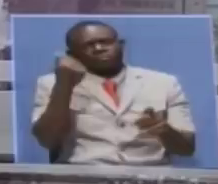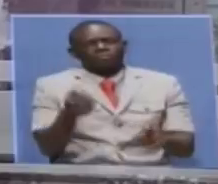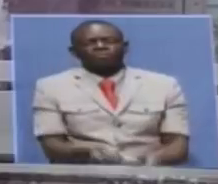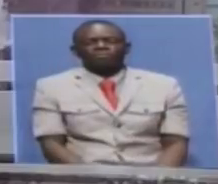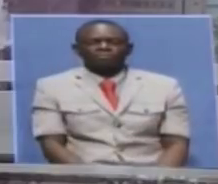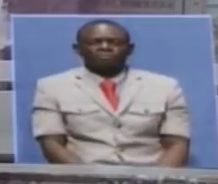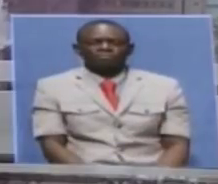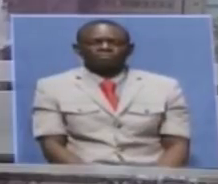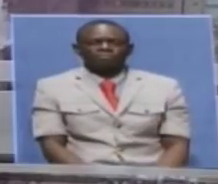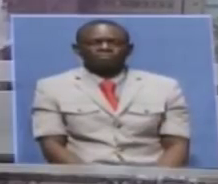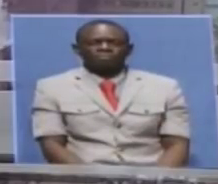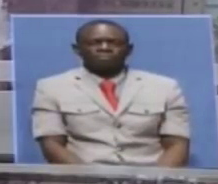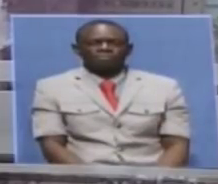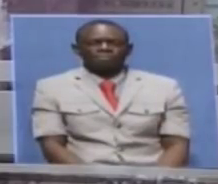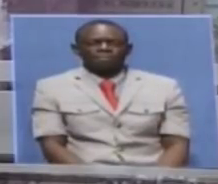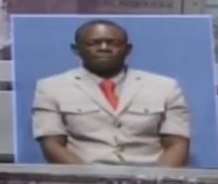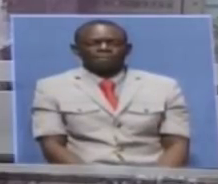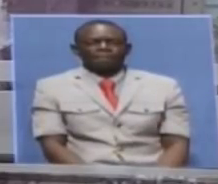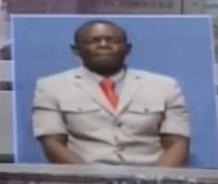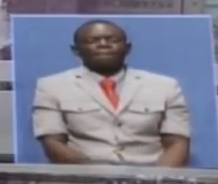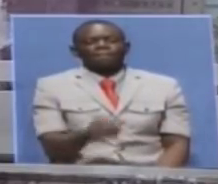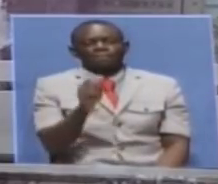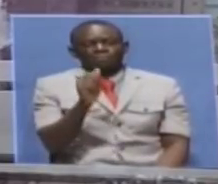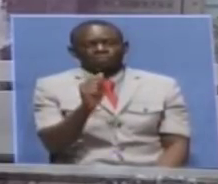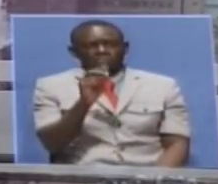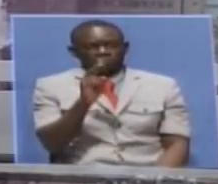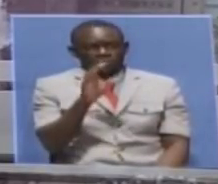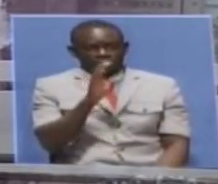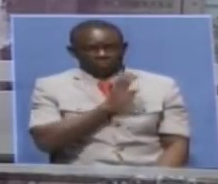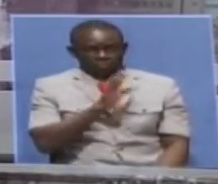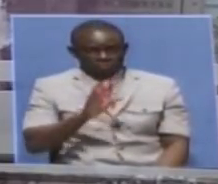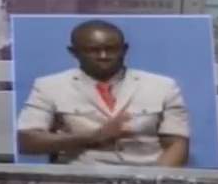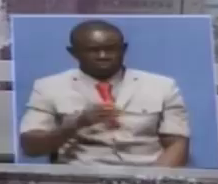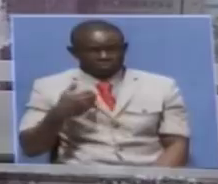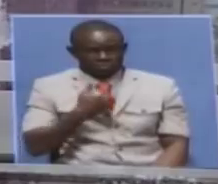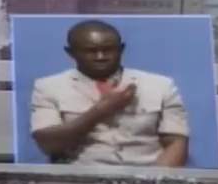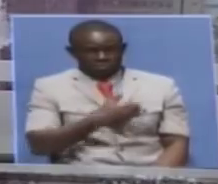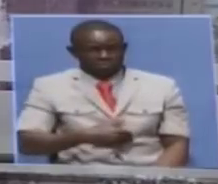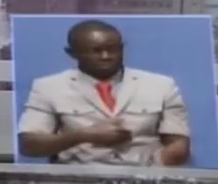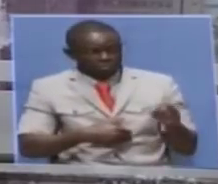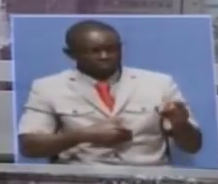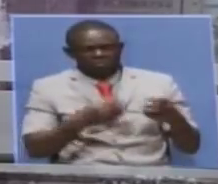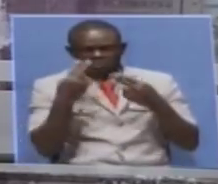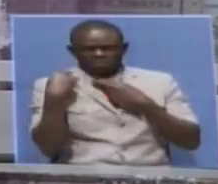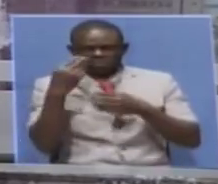Copperbelt Permanent Secretary Bright Nundwe has challenged AVIC International, the Chinese contractor engaged to construct